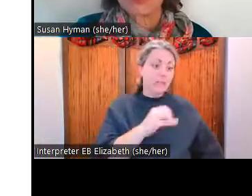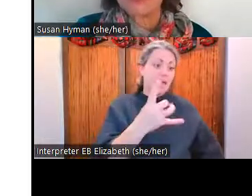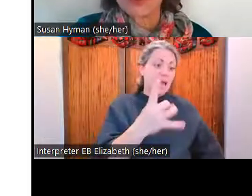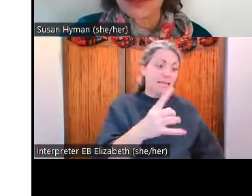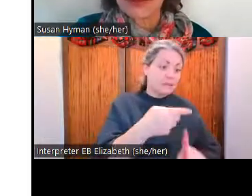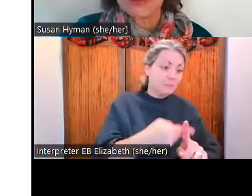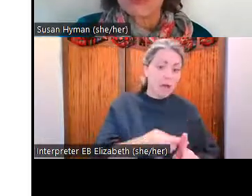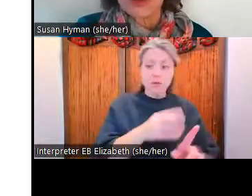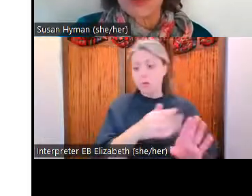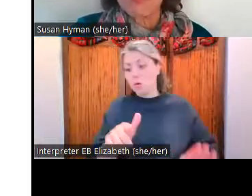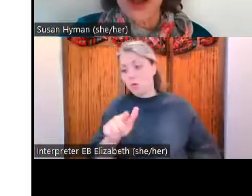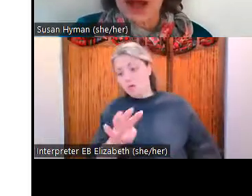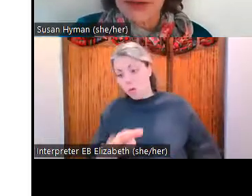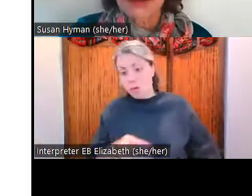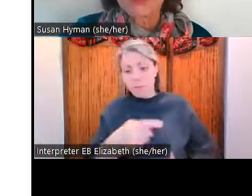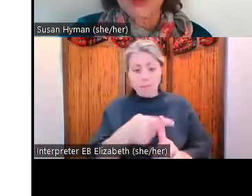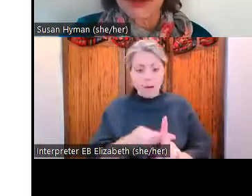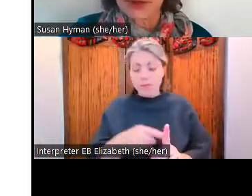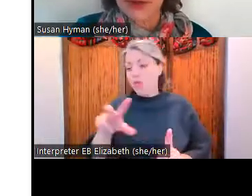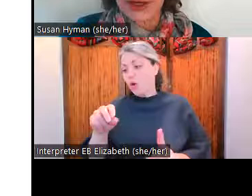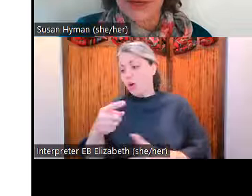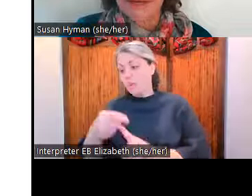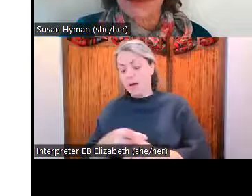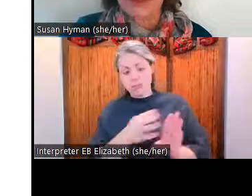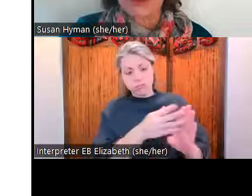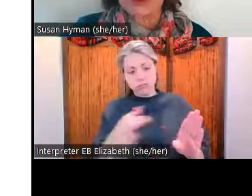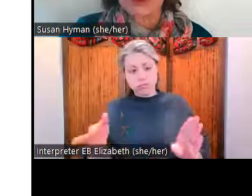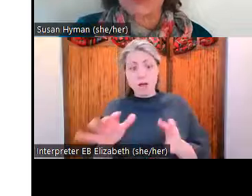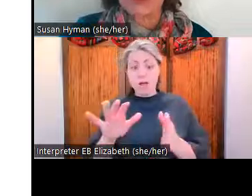30 months of age, a positive MCHAT